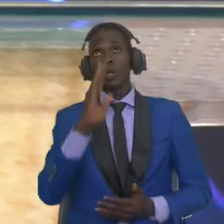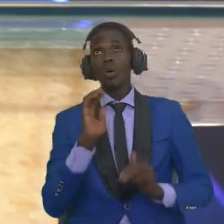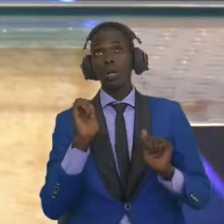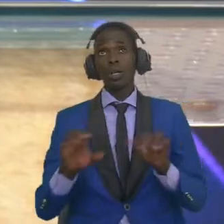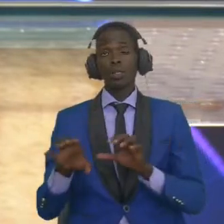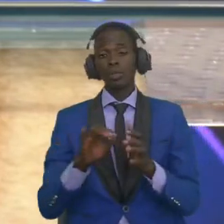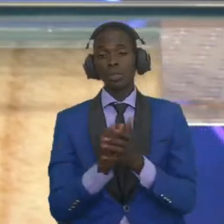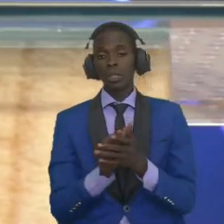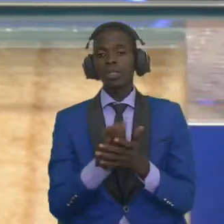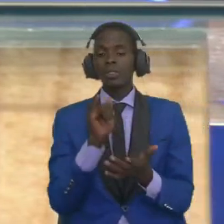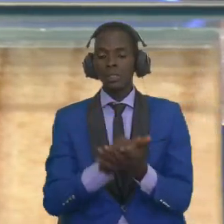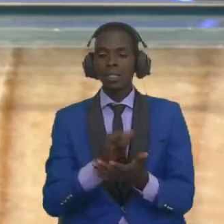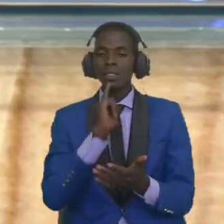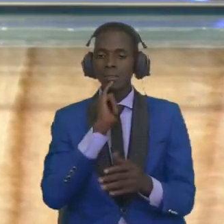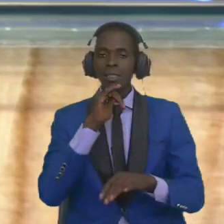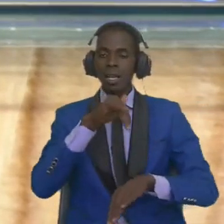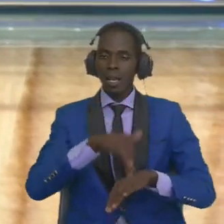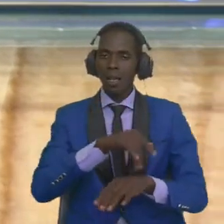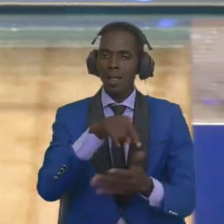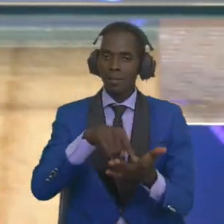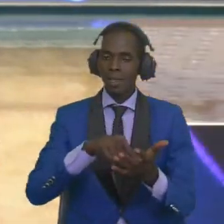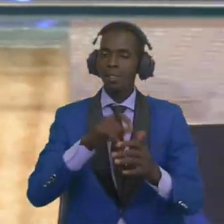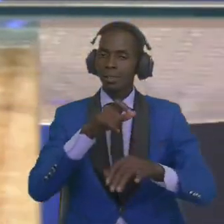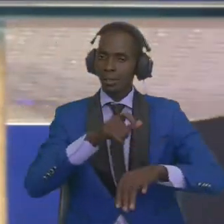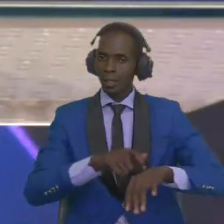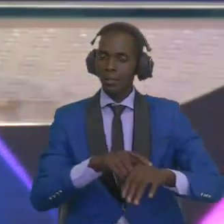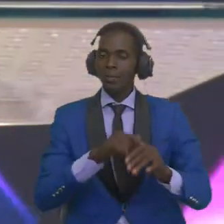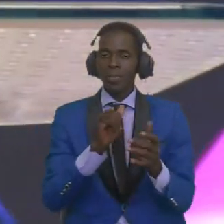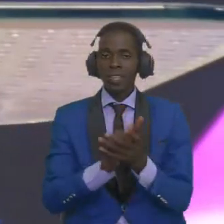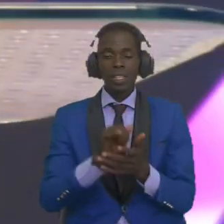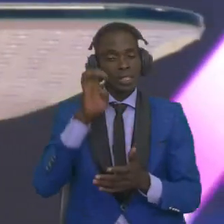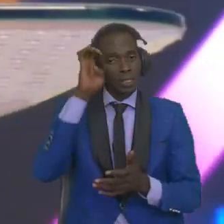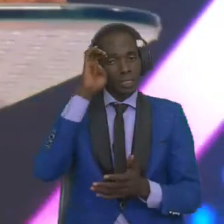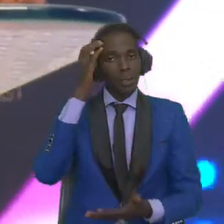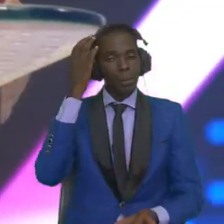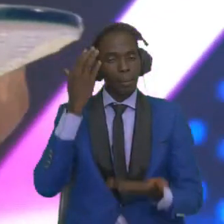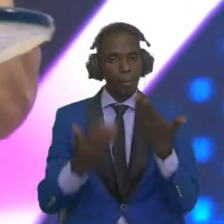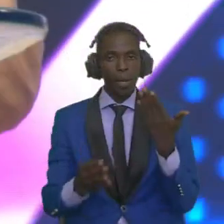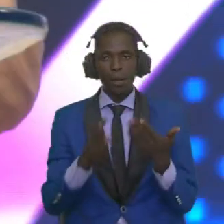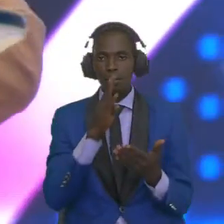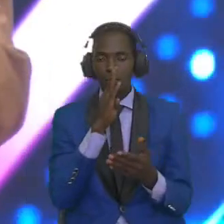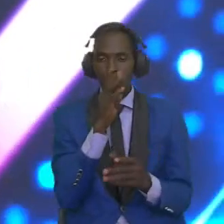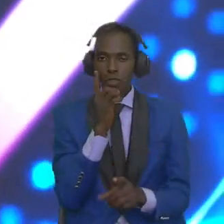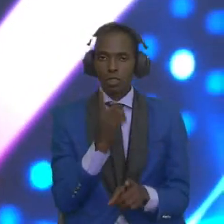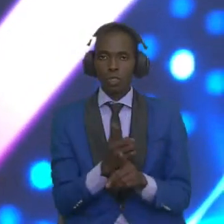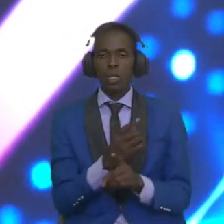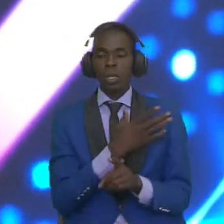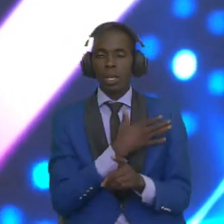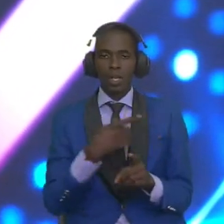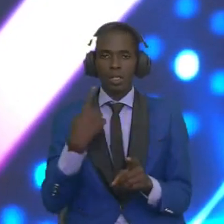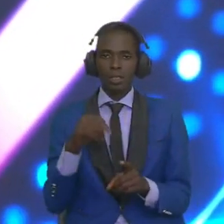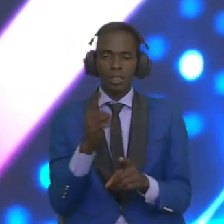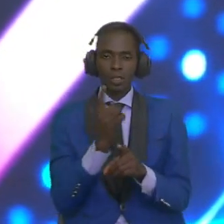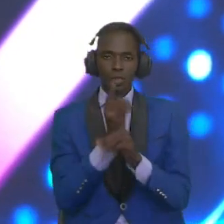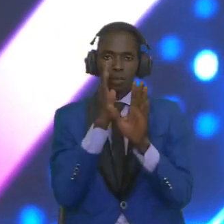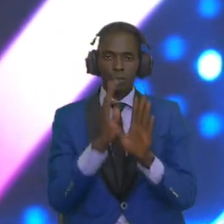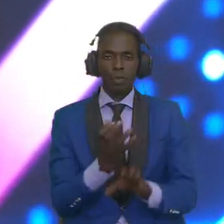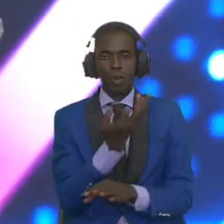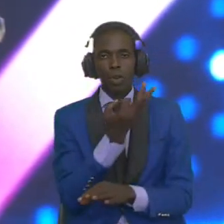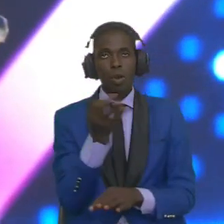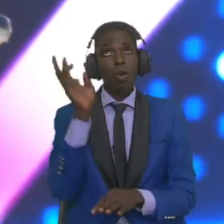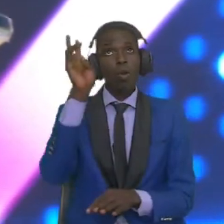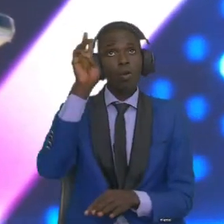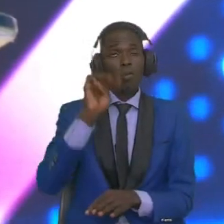That's at this time that he might be just and the justifier of him